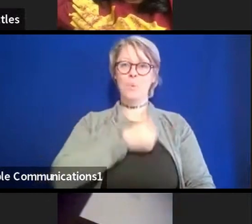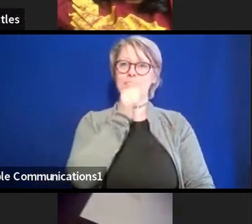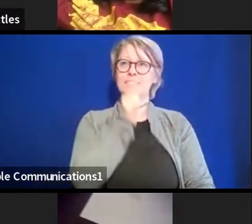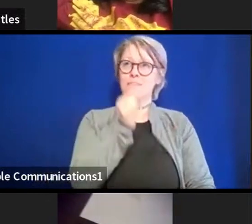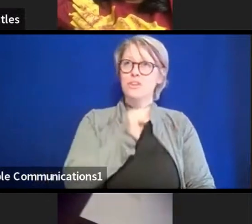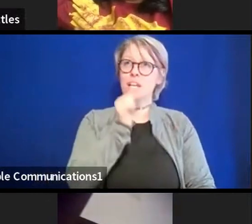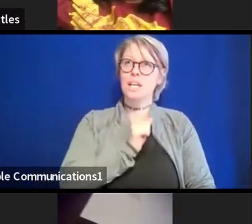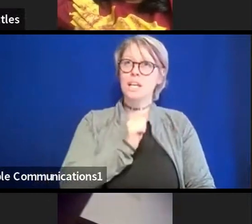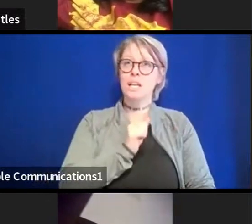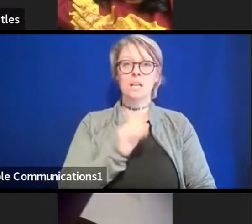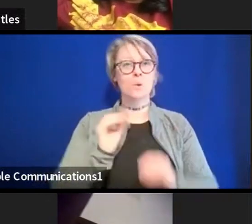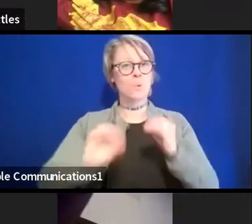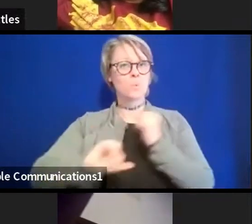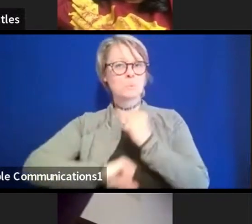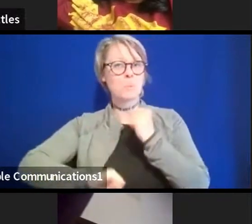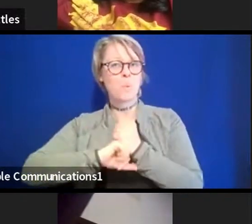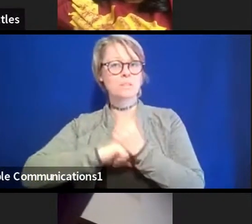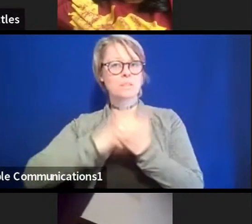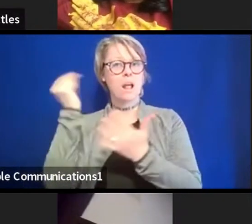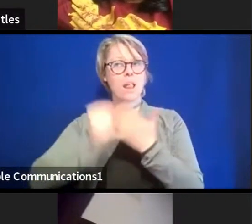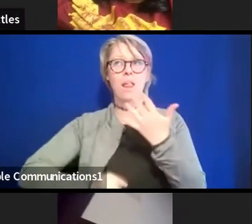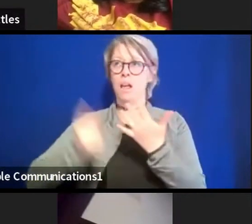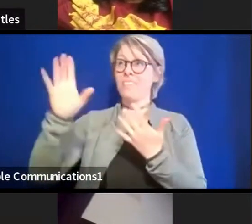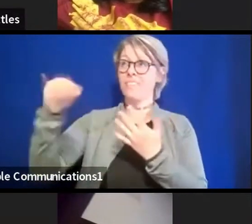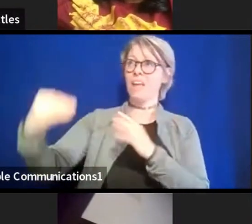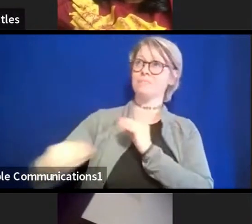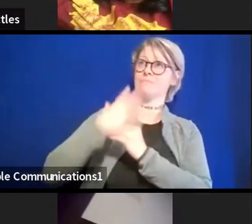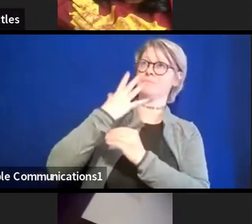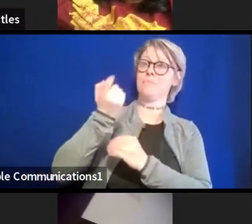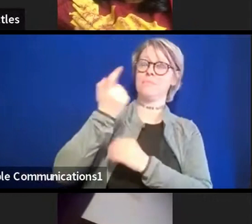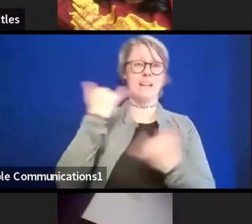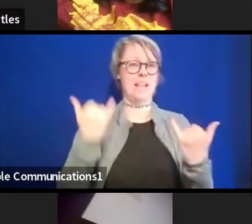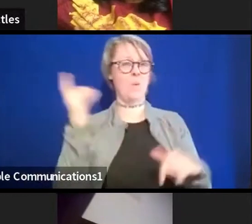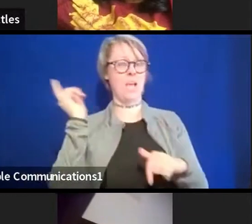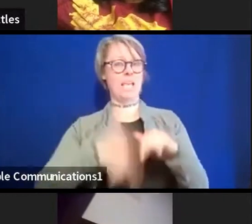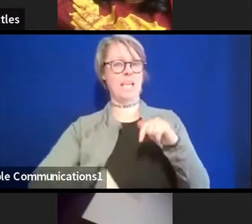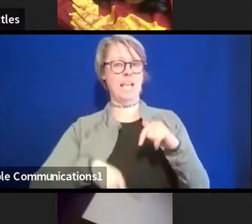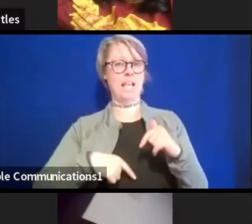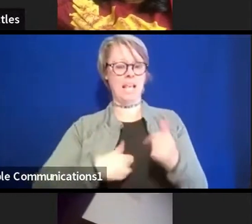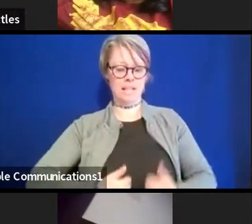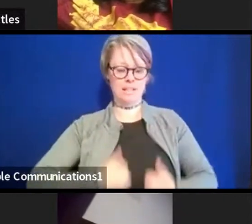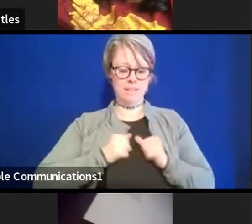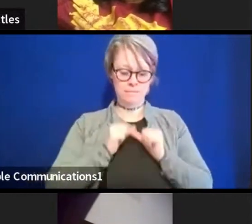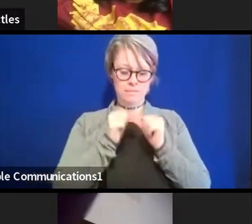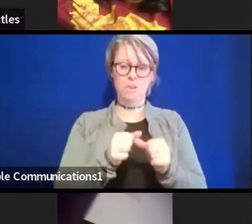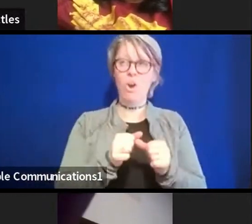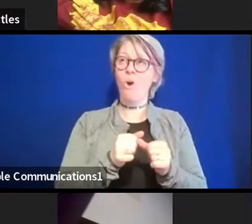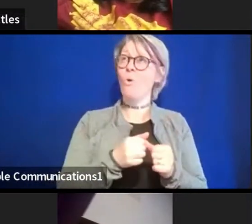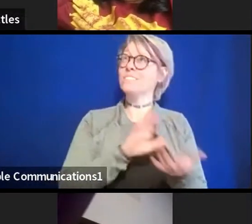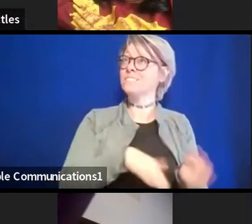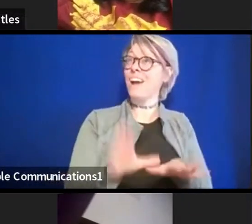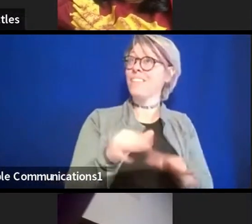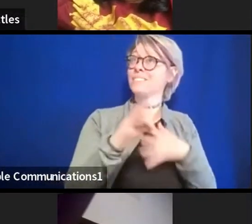caused without providing the supports. But what would you like to say to them? If you could tell them one or two or three things, what would that